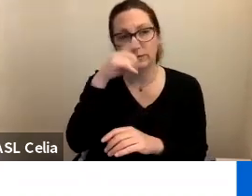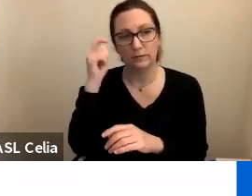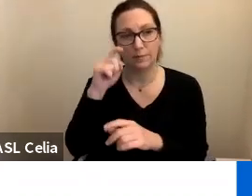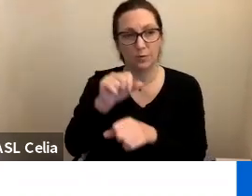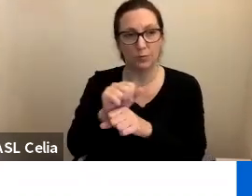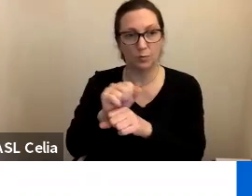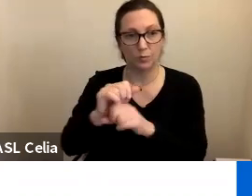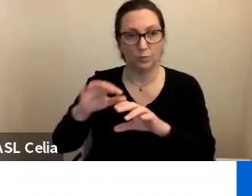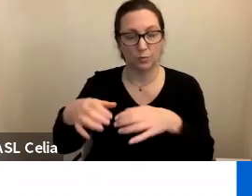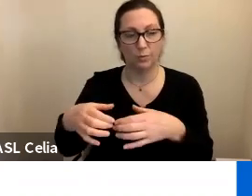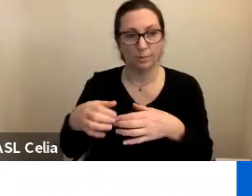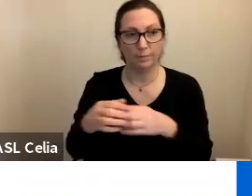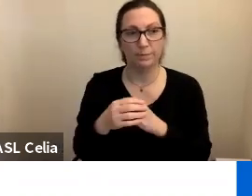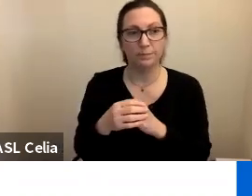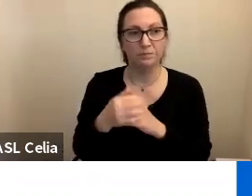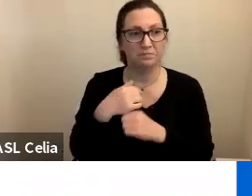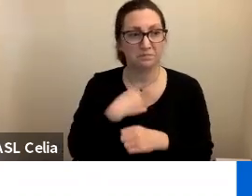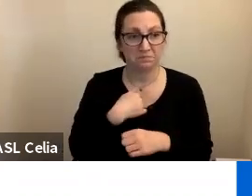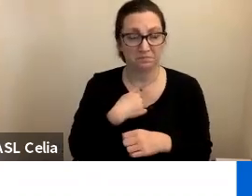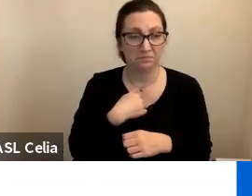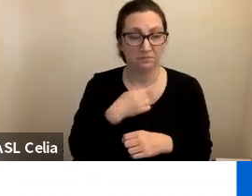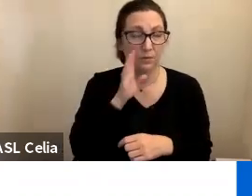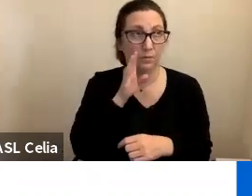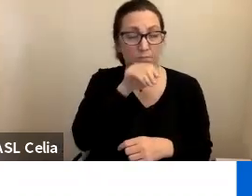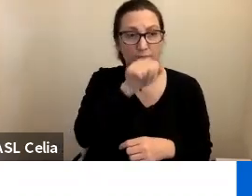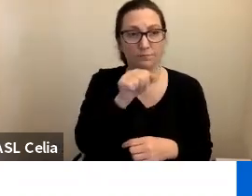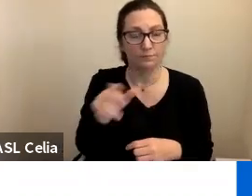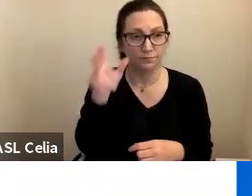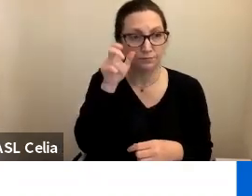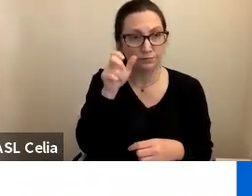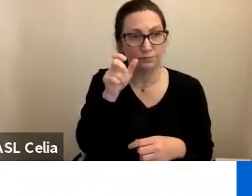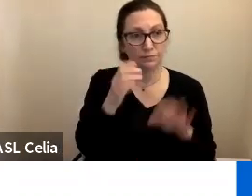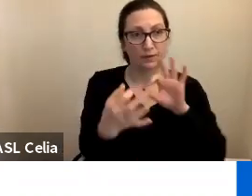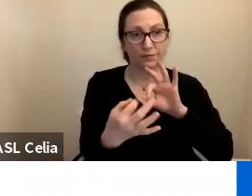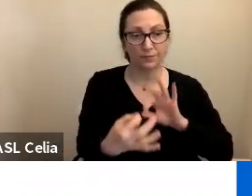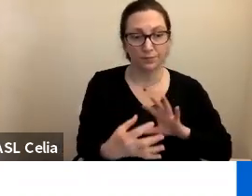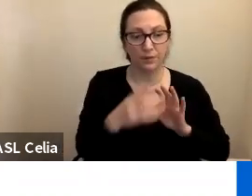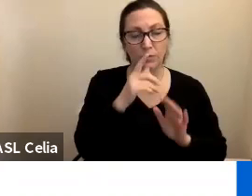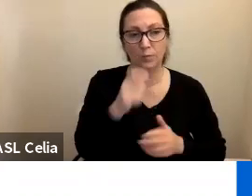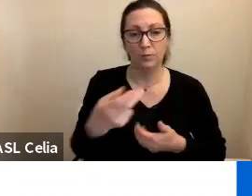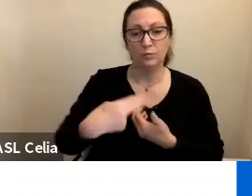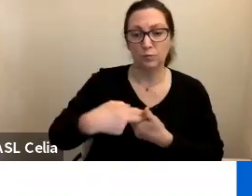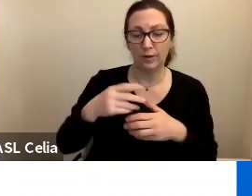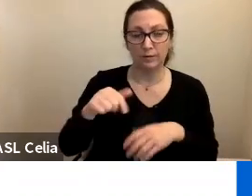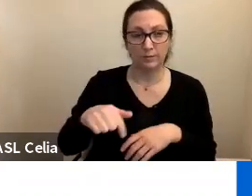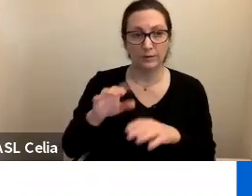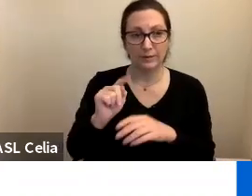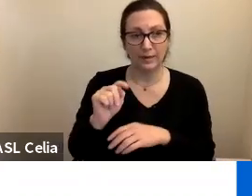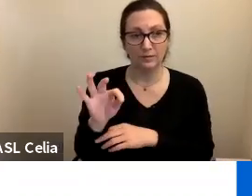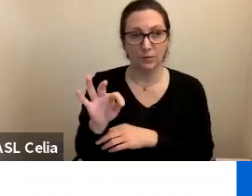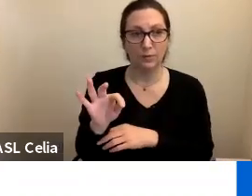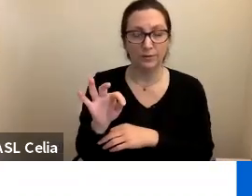And just would love the input of those who have joined the task force since